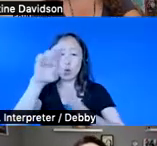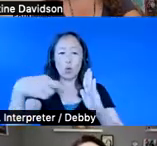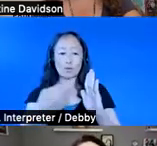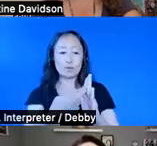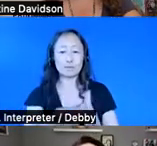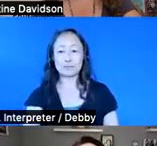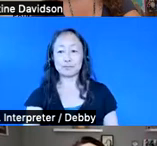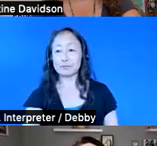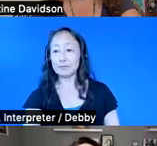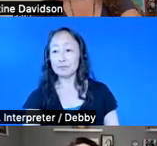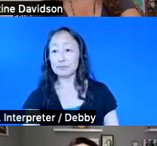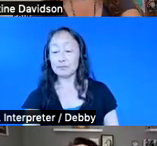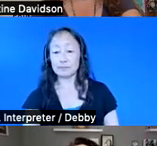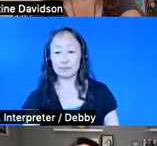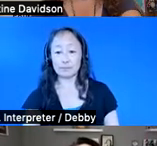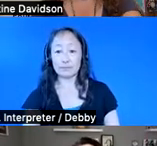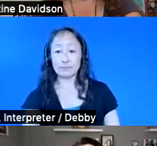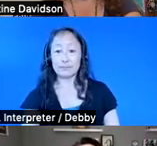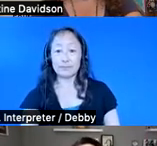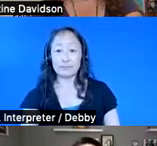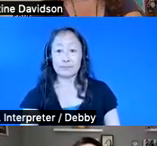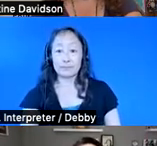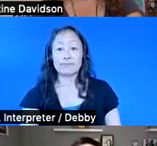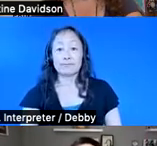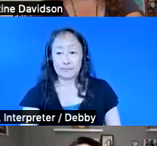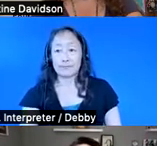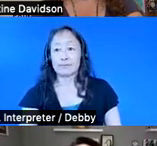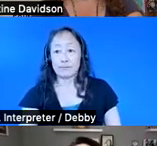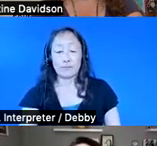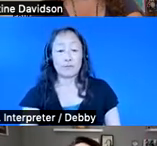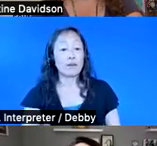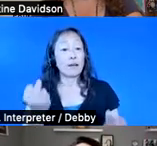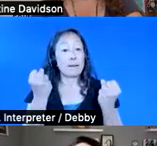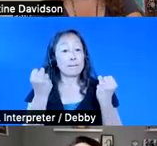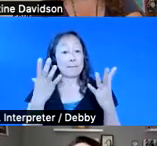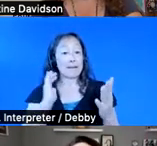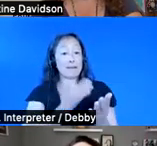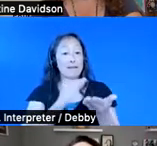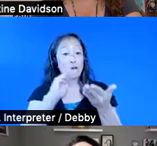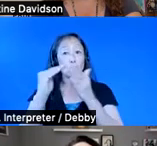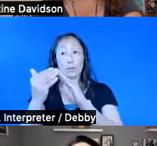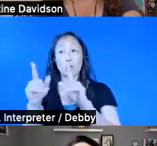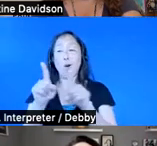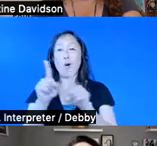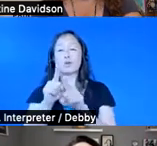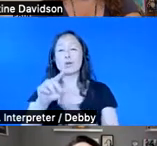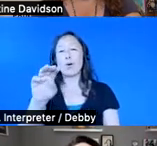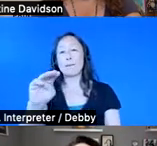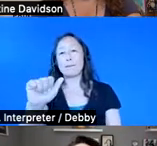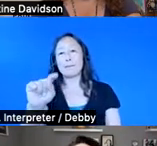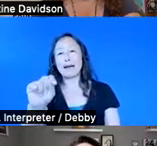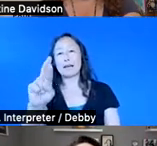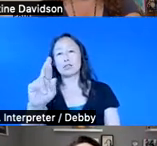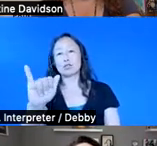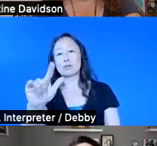Many of our communities were also matrilineal societies, right? Where